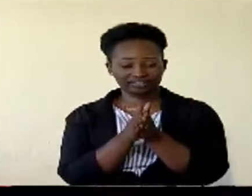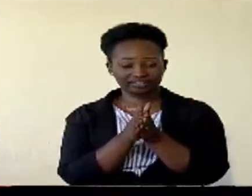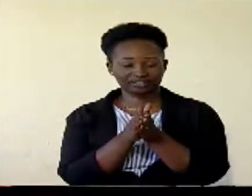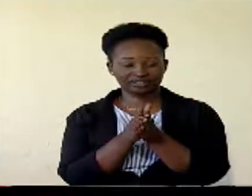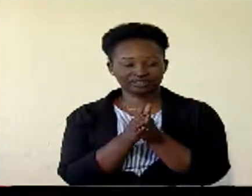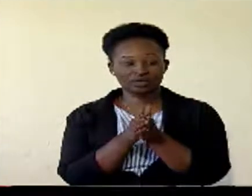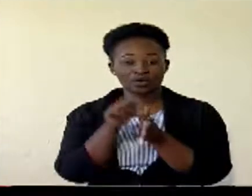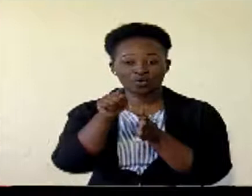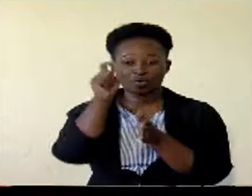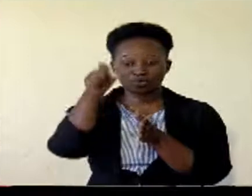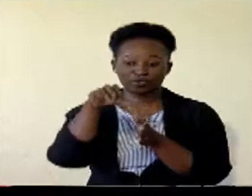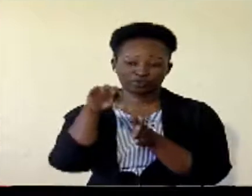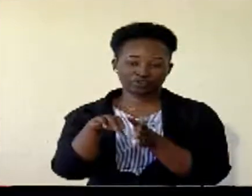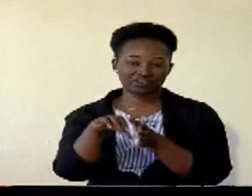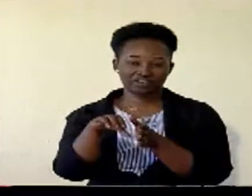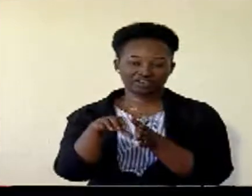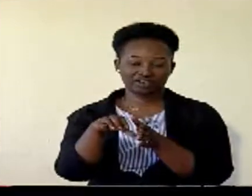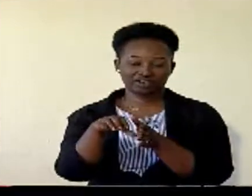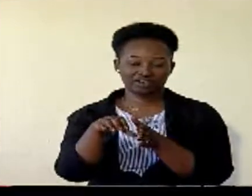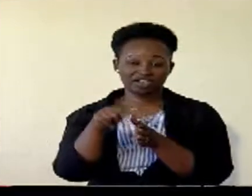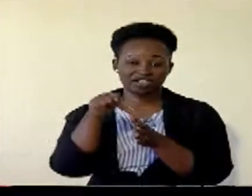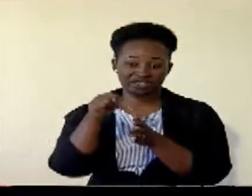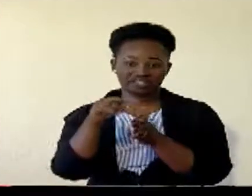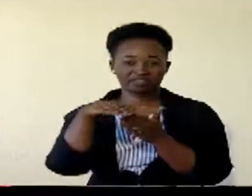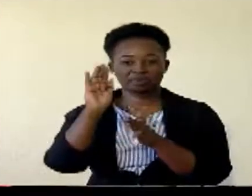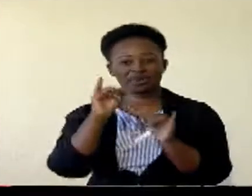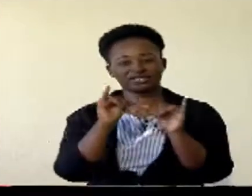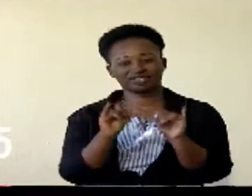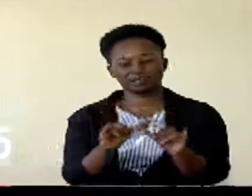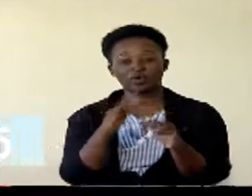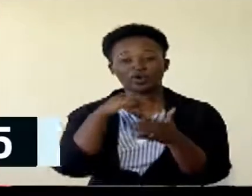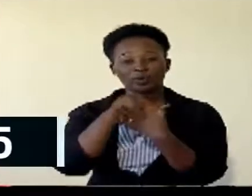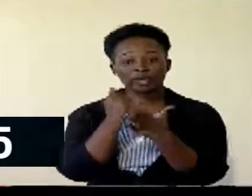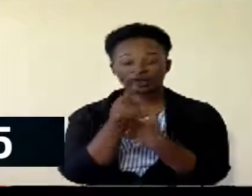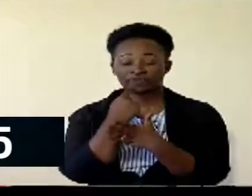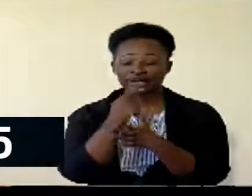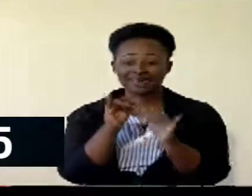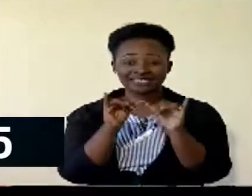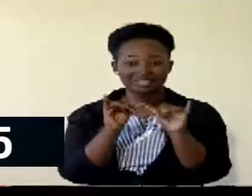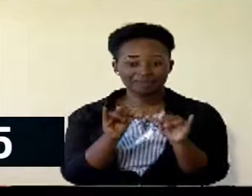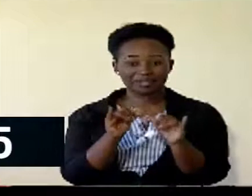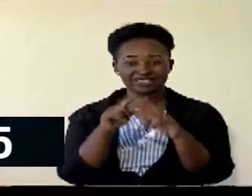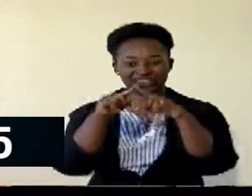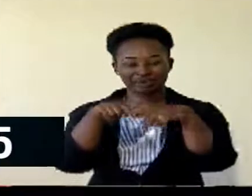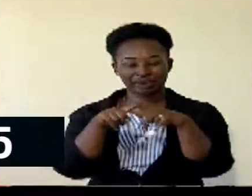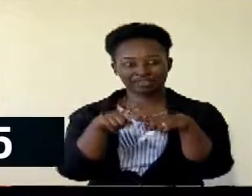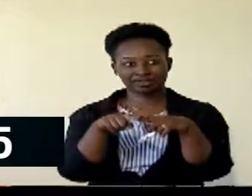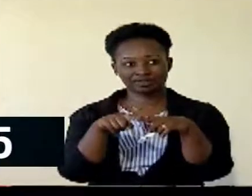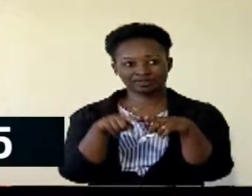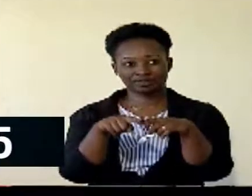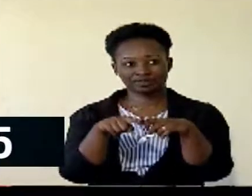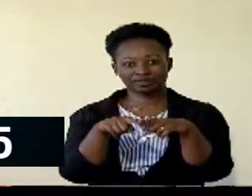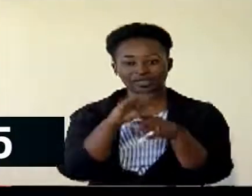is more what? More stable. Because we said stability depends on